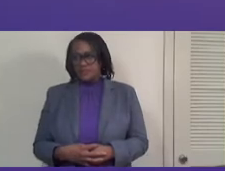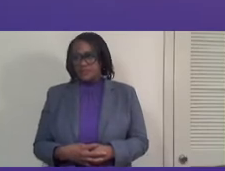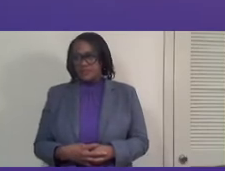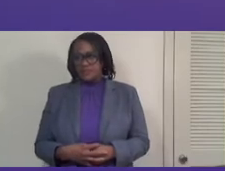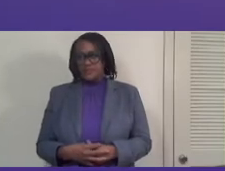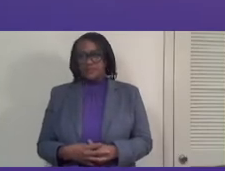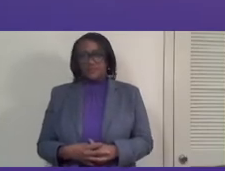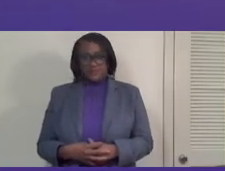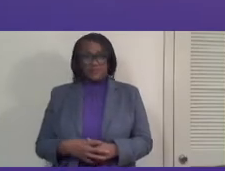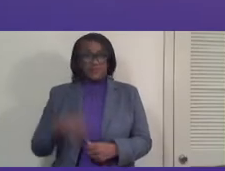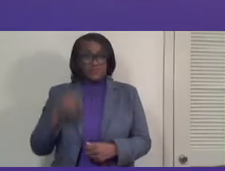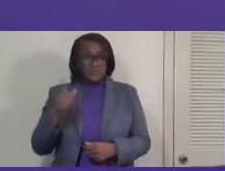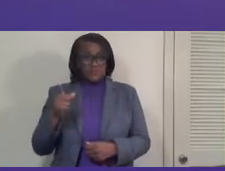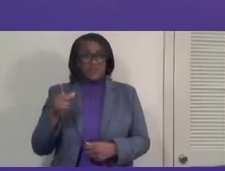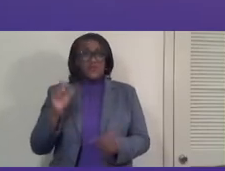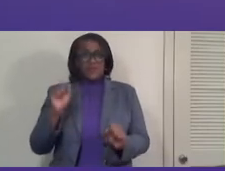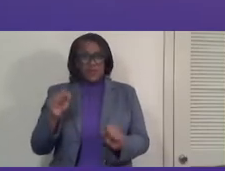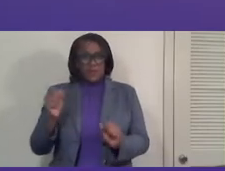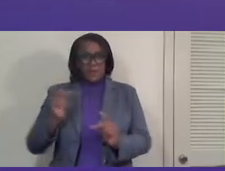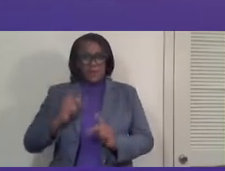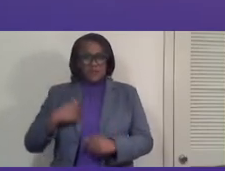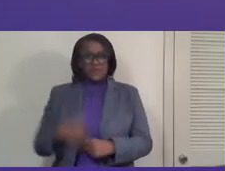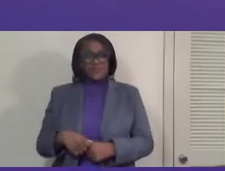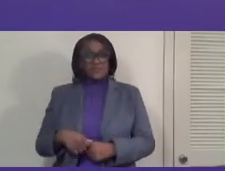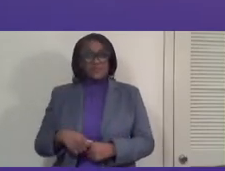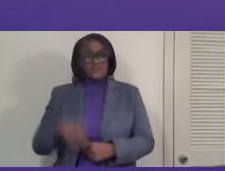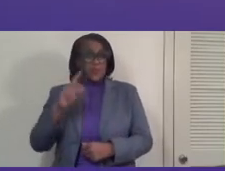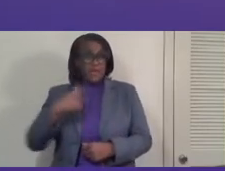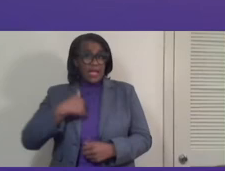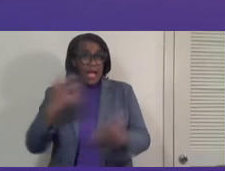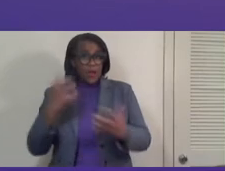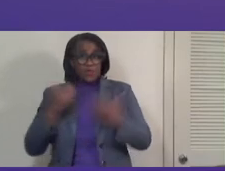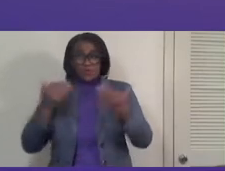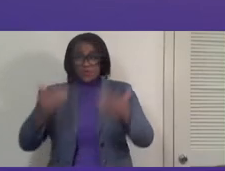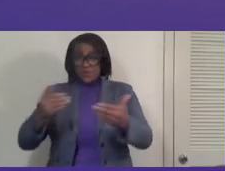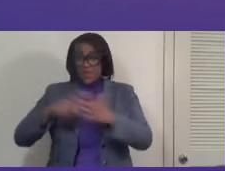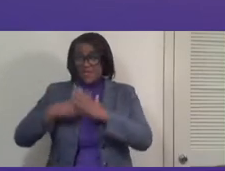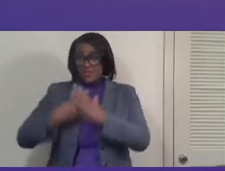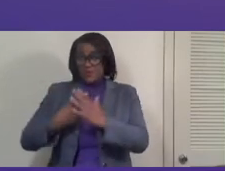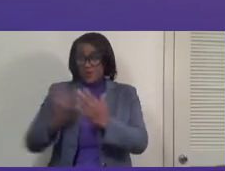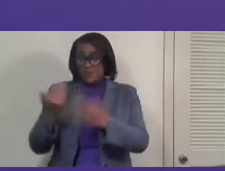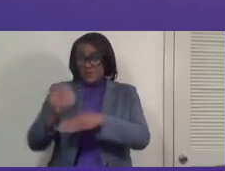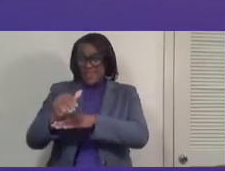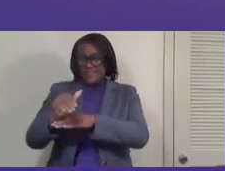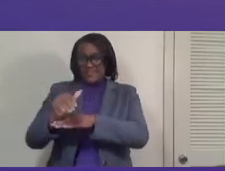All right, you can move it back to me, Dwayne. I want to get us started tonight.